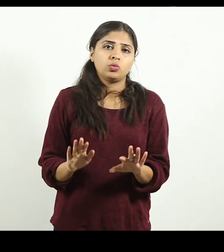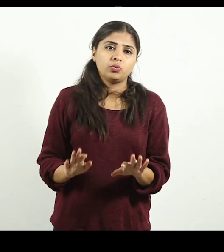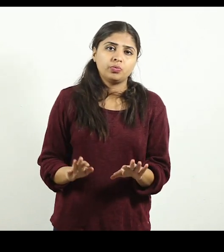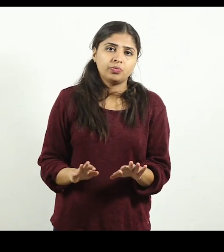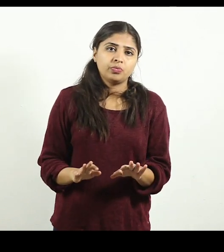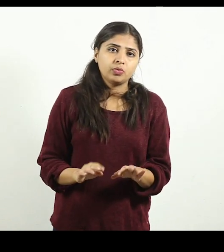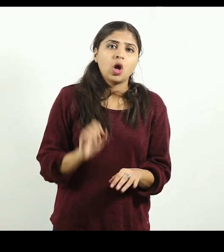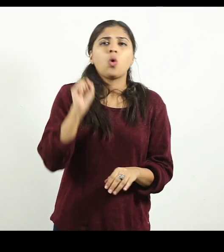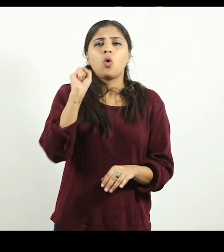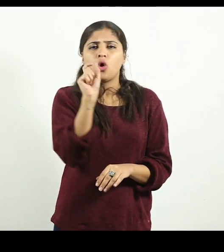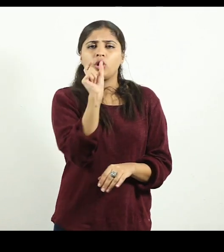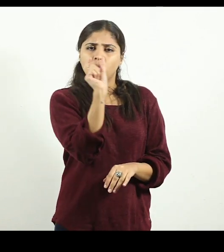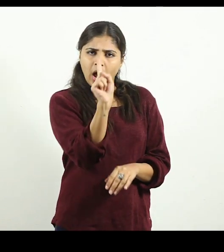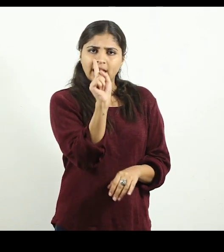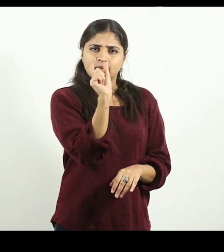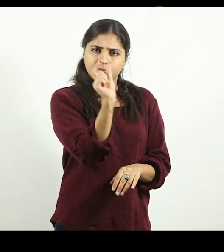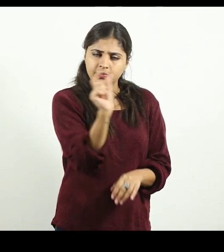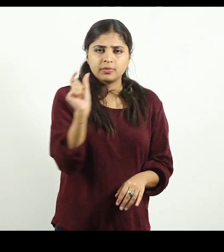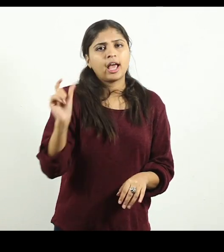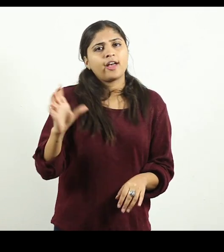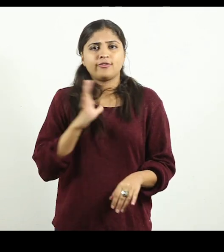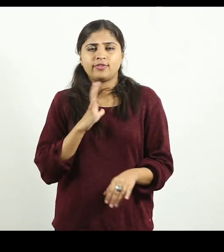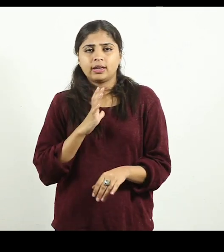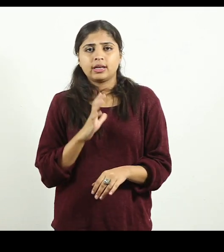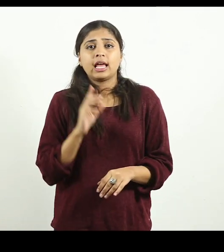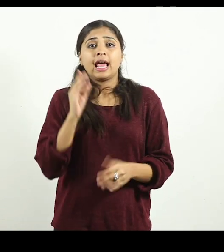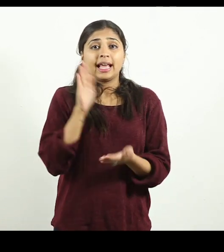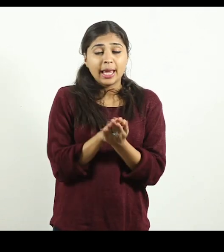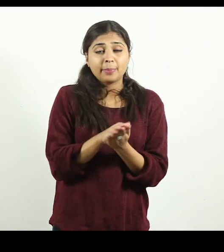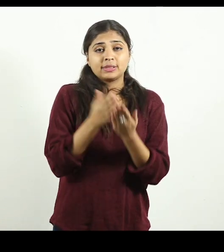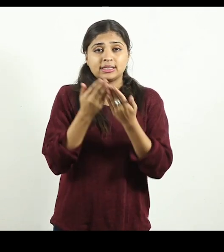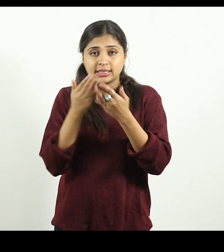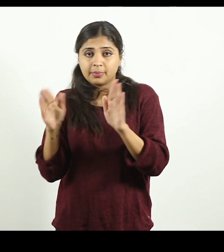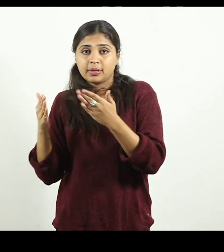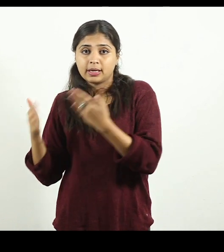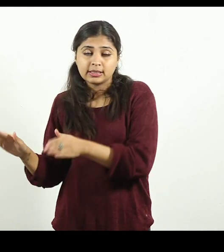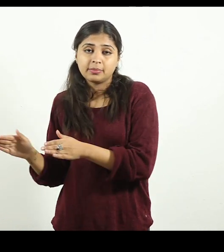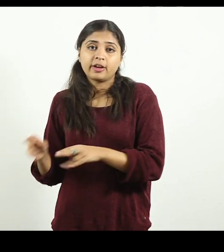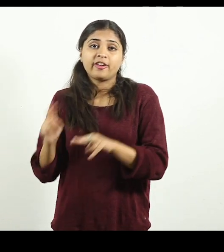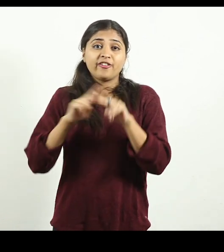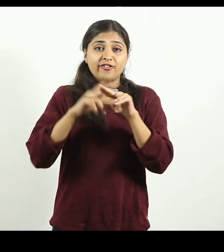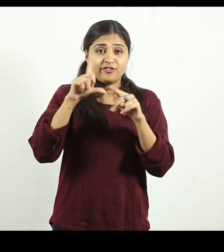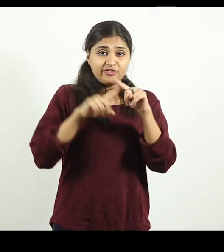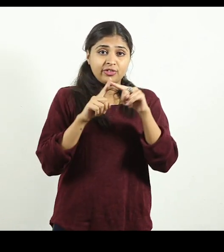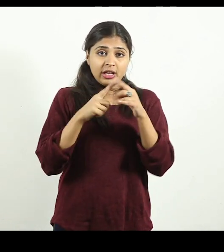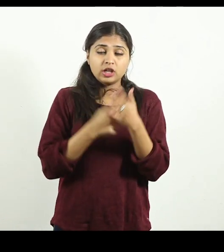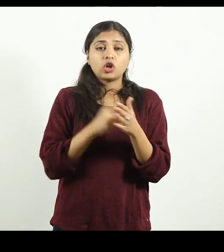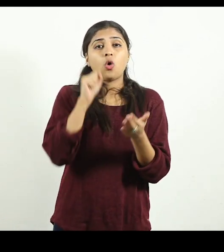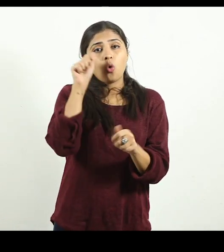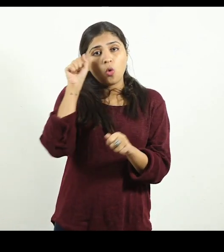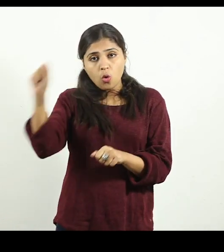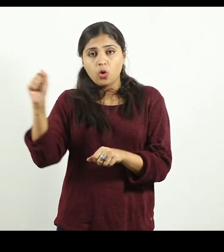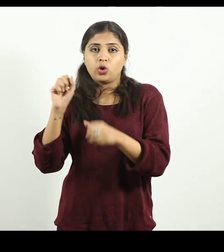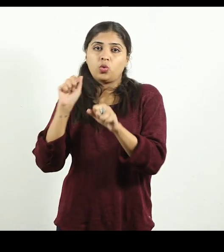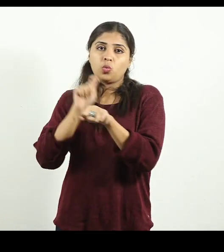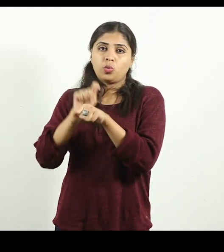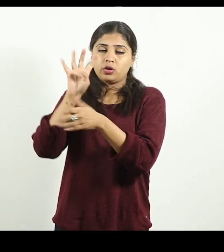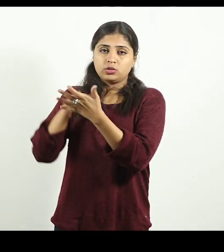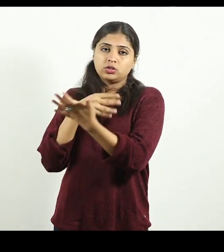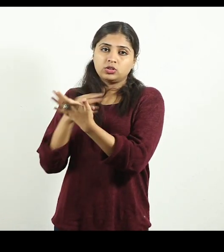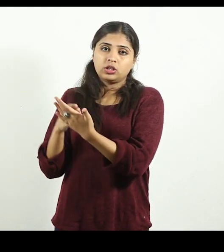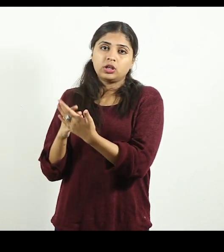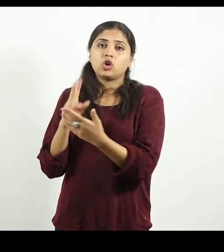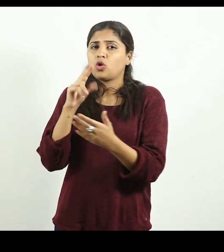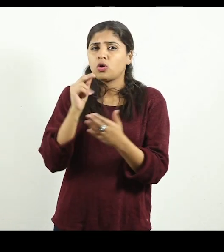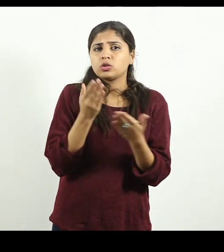cells are okay. Keep separate. The data to be filtered should be in its own worksheet, if not